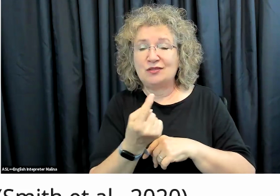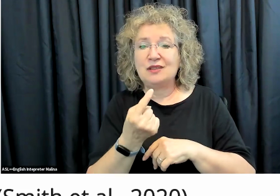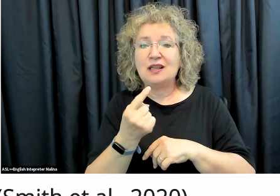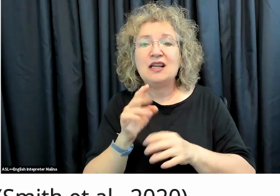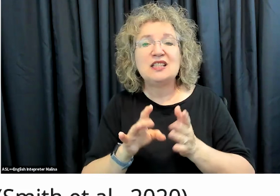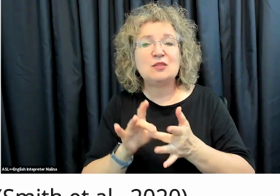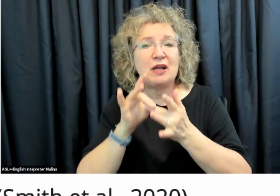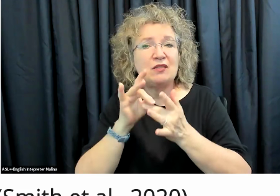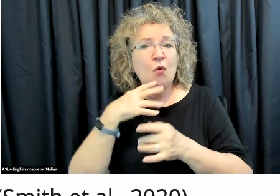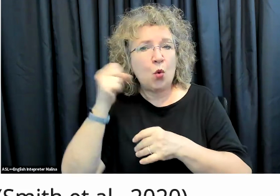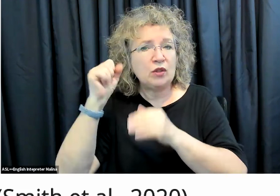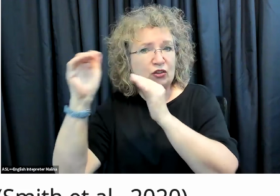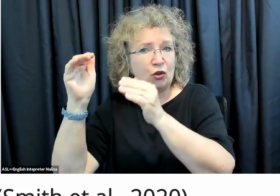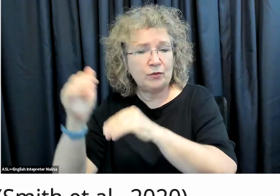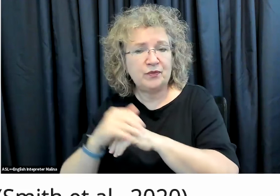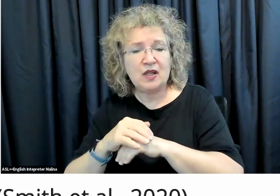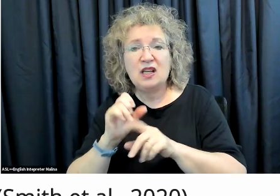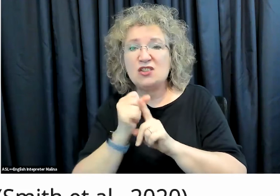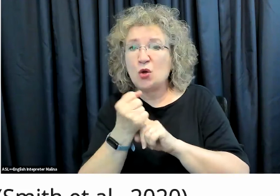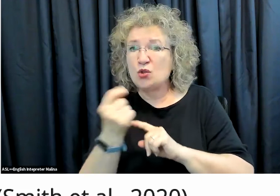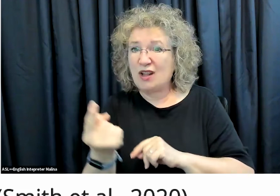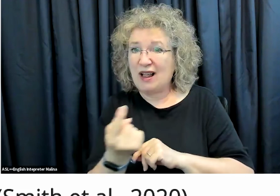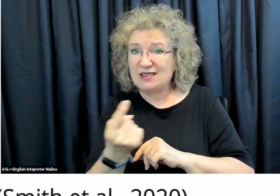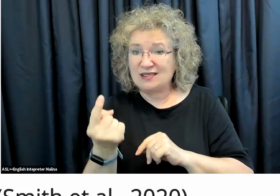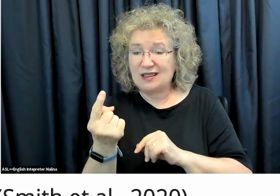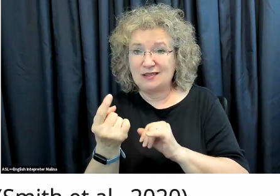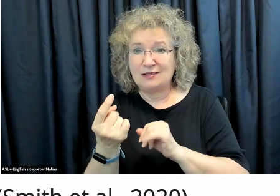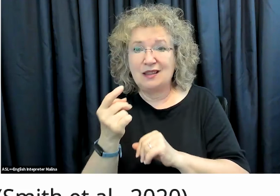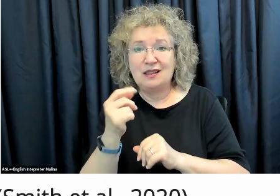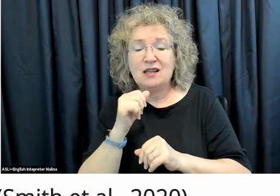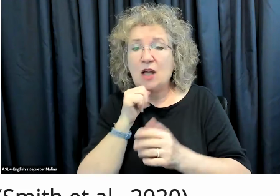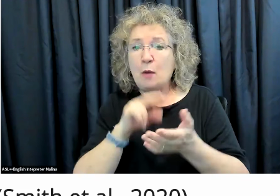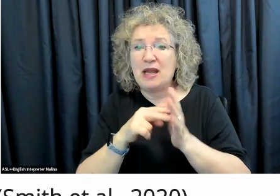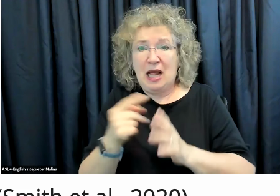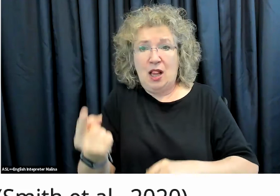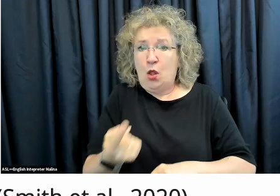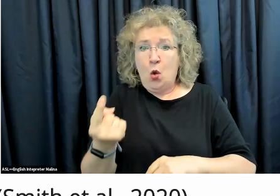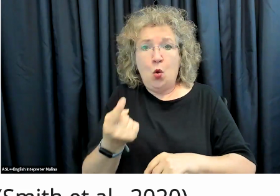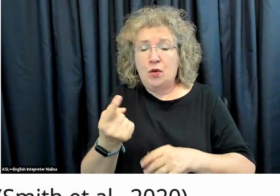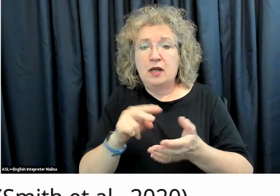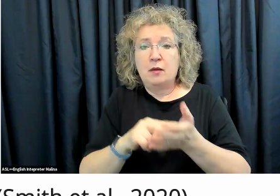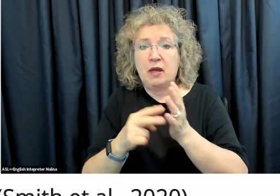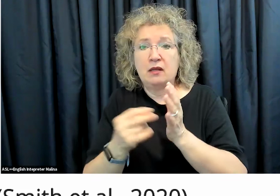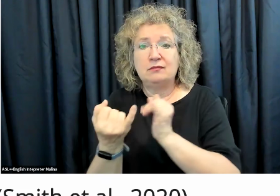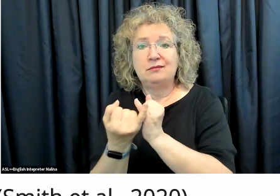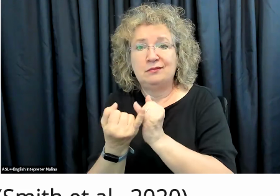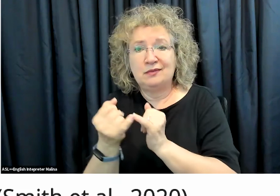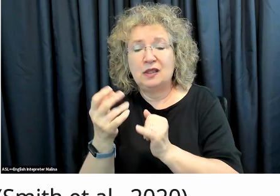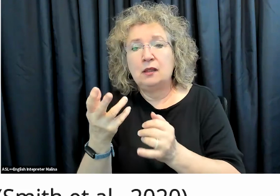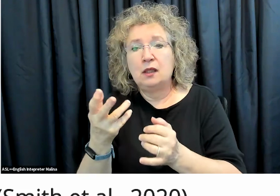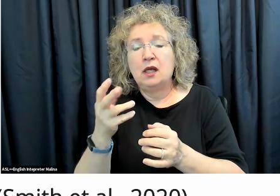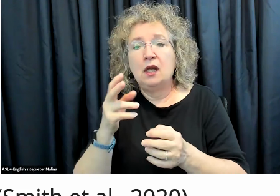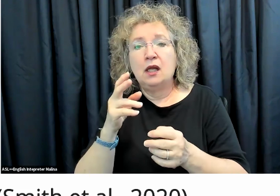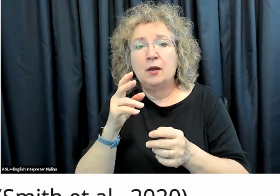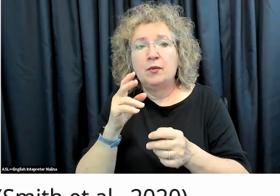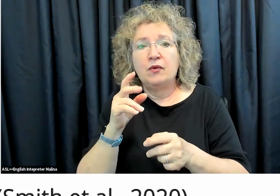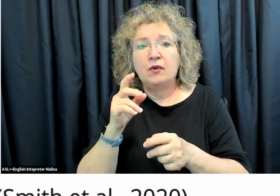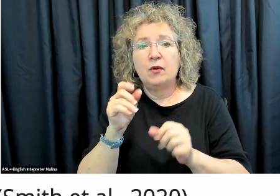adults. Social isolation is more than just being alone. It means lacking meaningful social